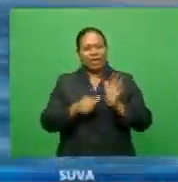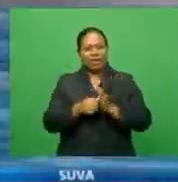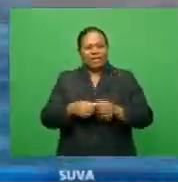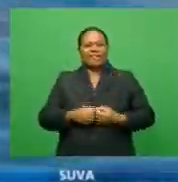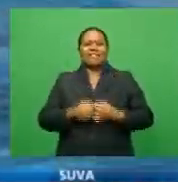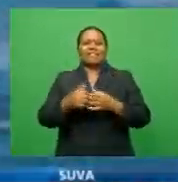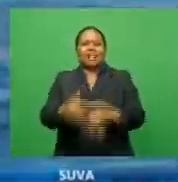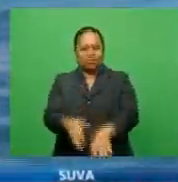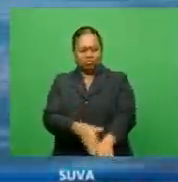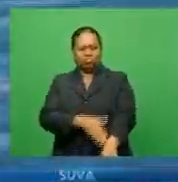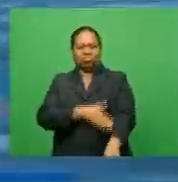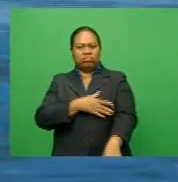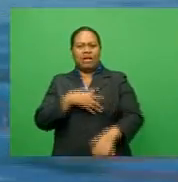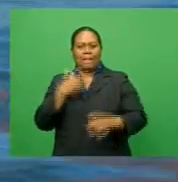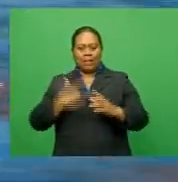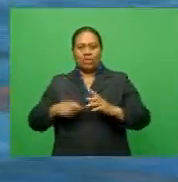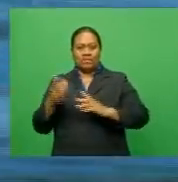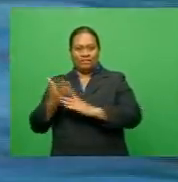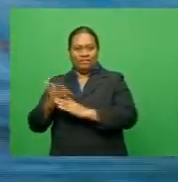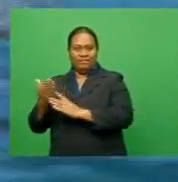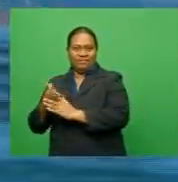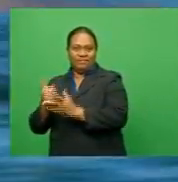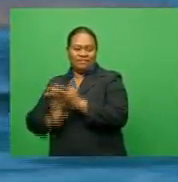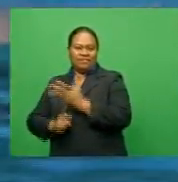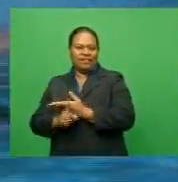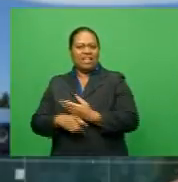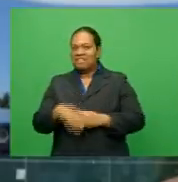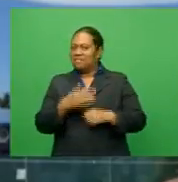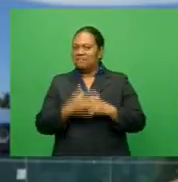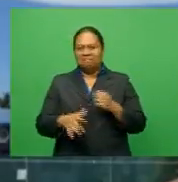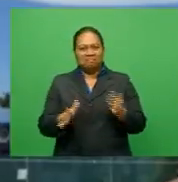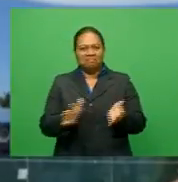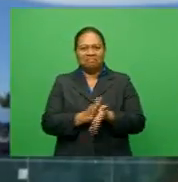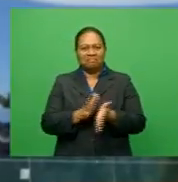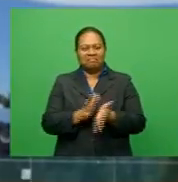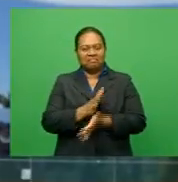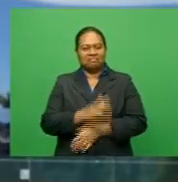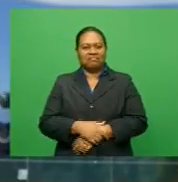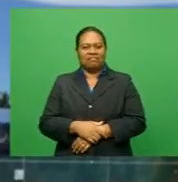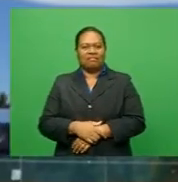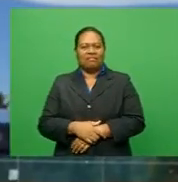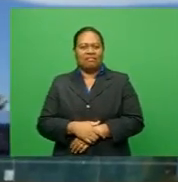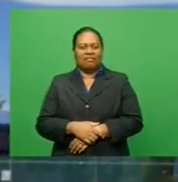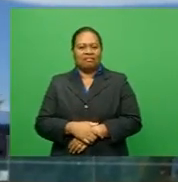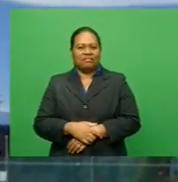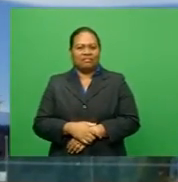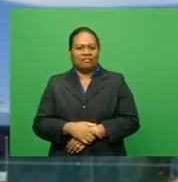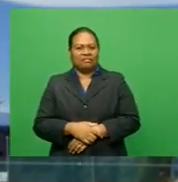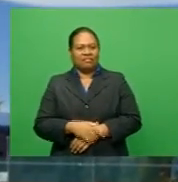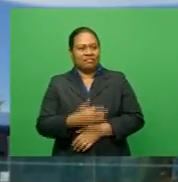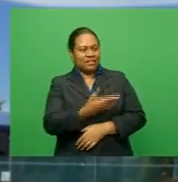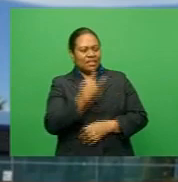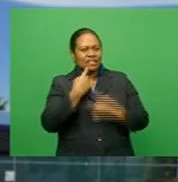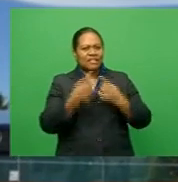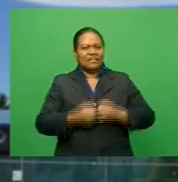course event since the lockdown, and he didn't disappoint. I think I did really great in the pool this weekend.